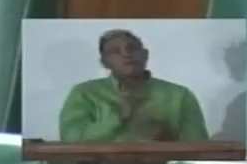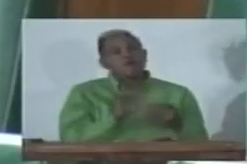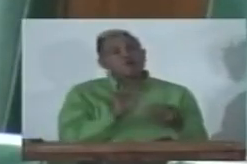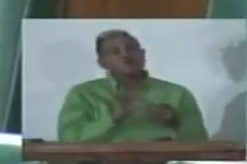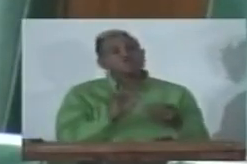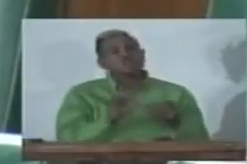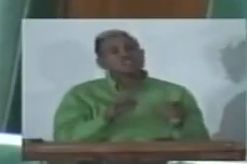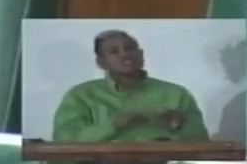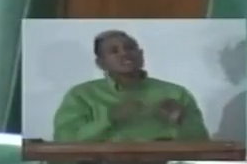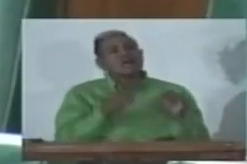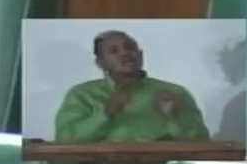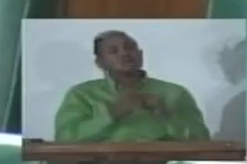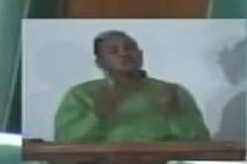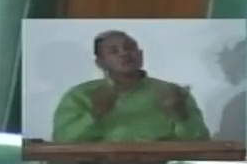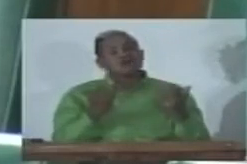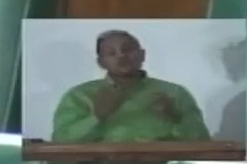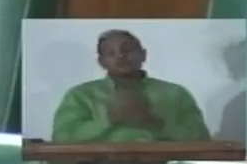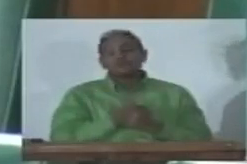starts out with